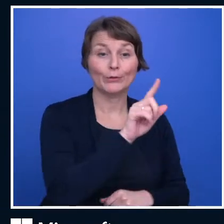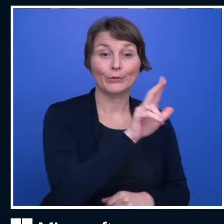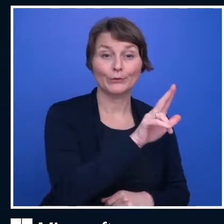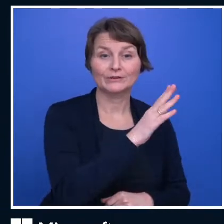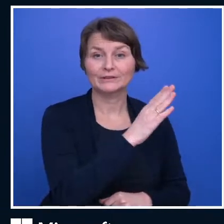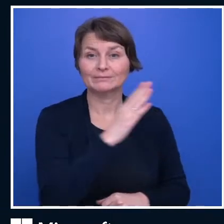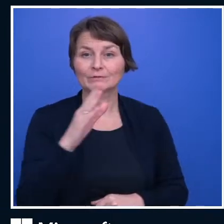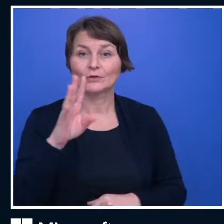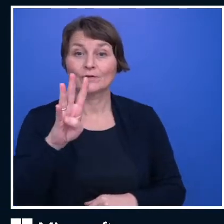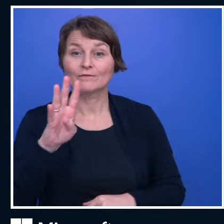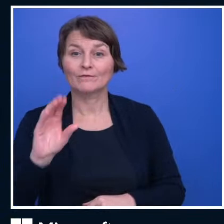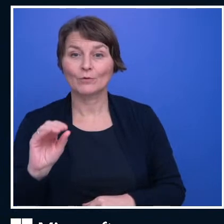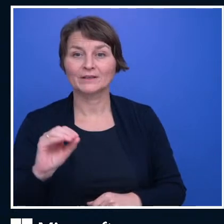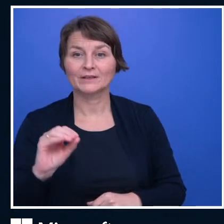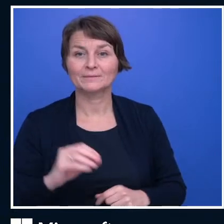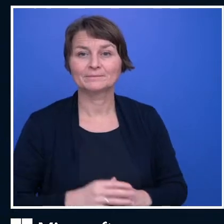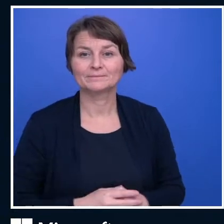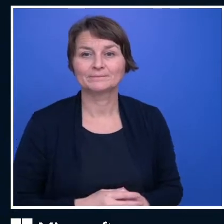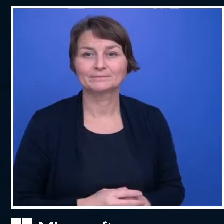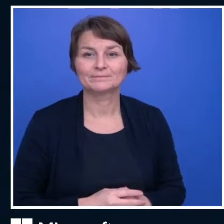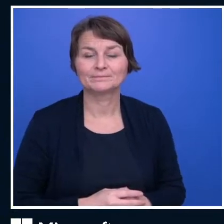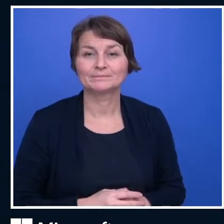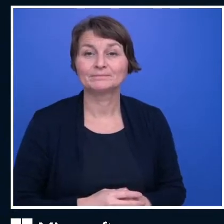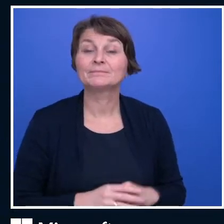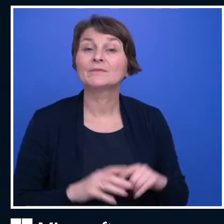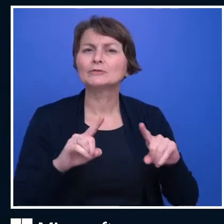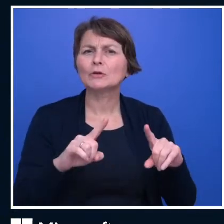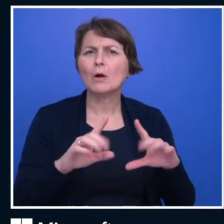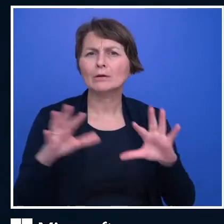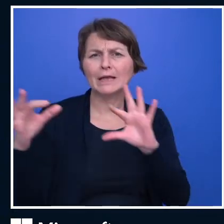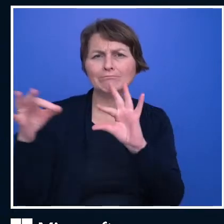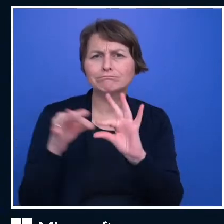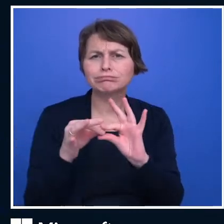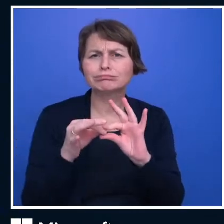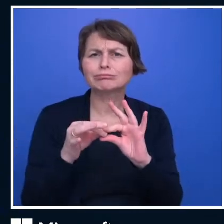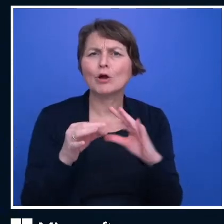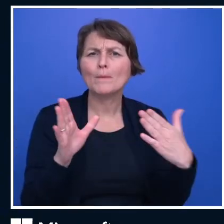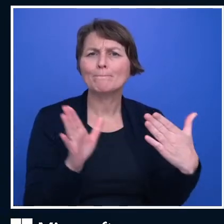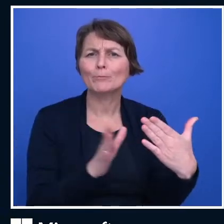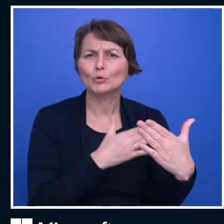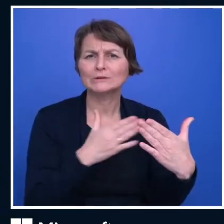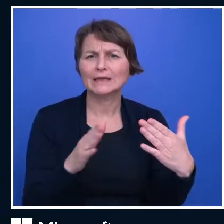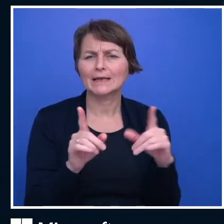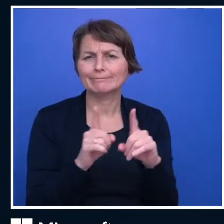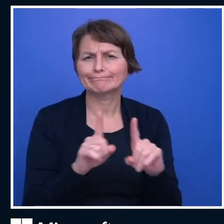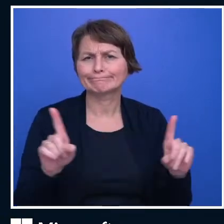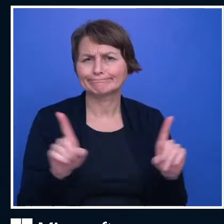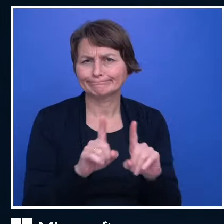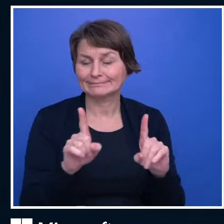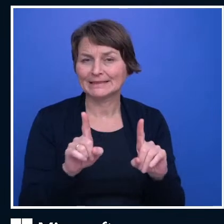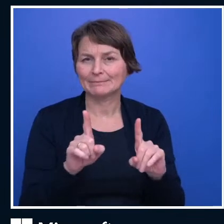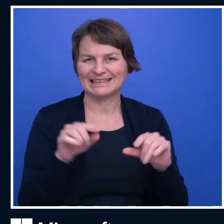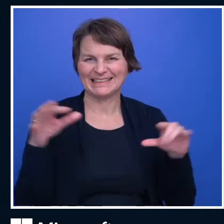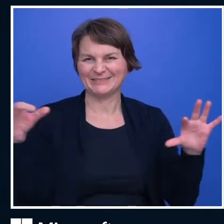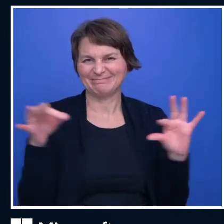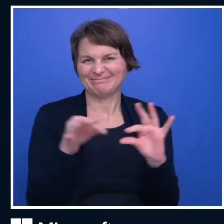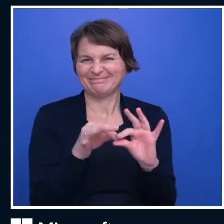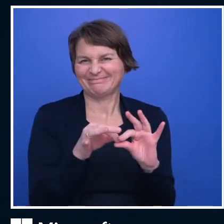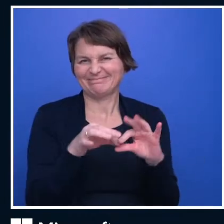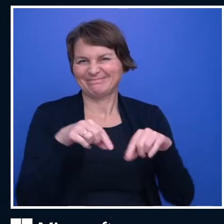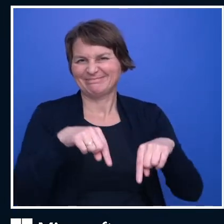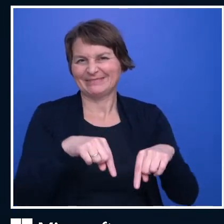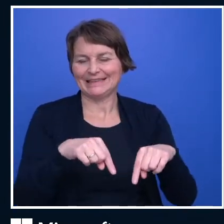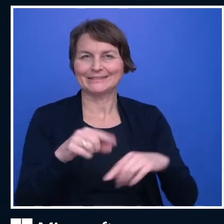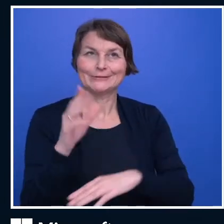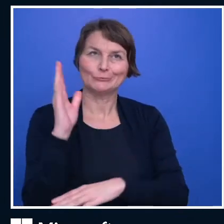is significant to music, and again, like it's a little out of scope of the talk, but